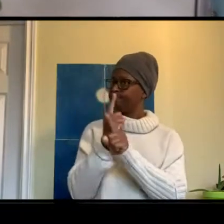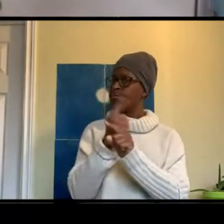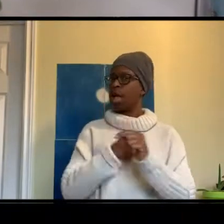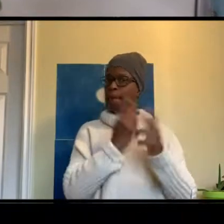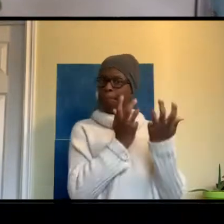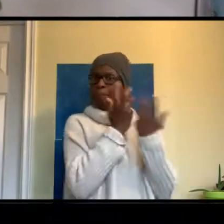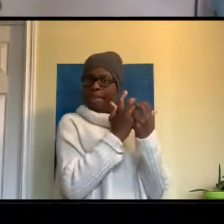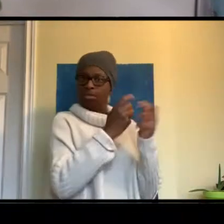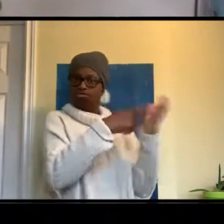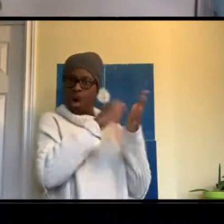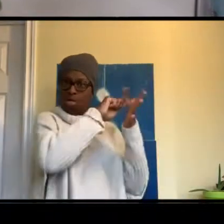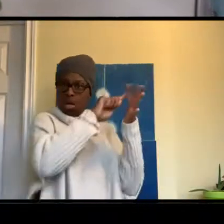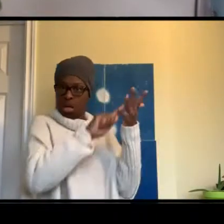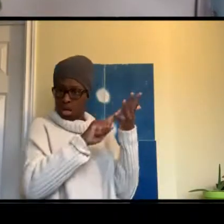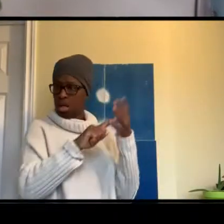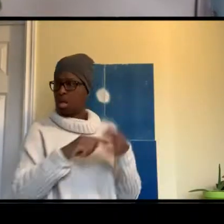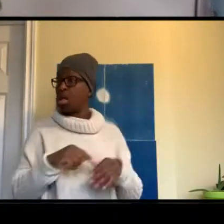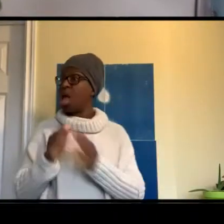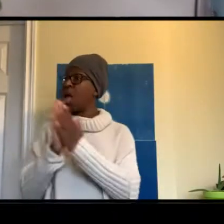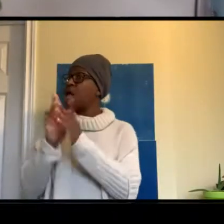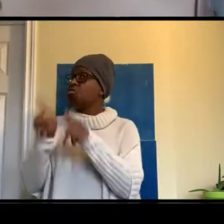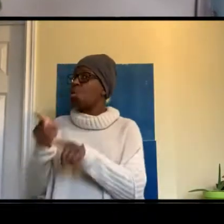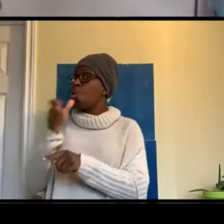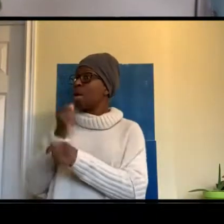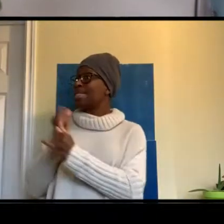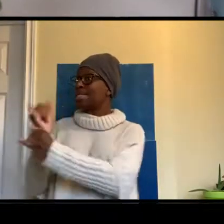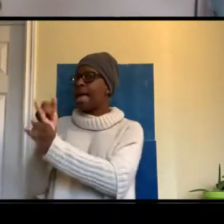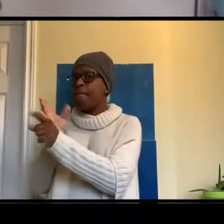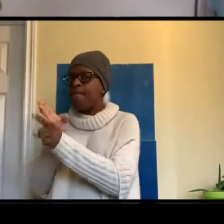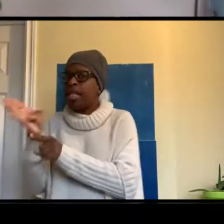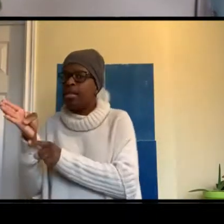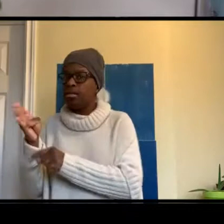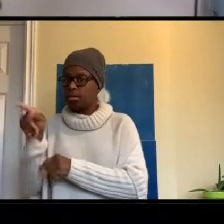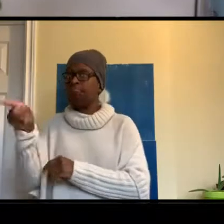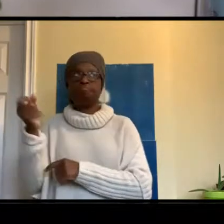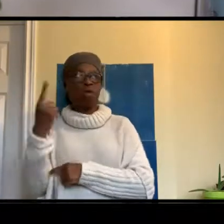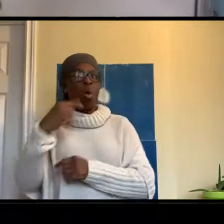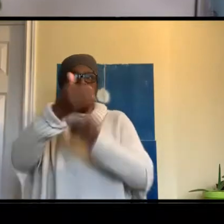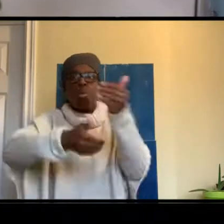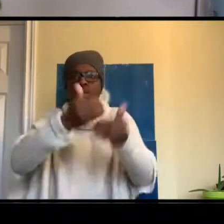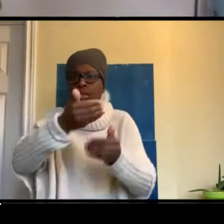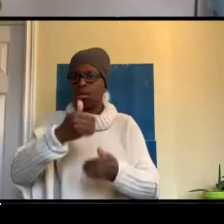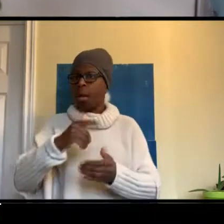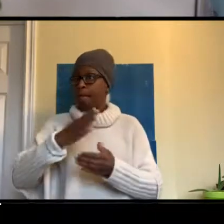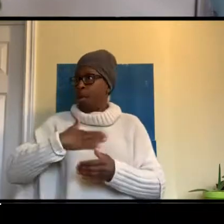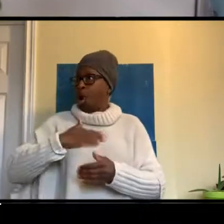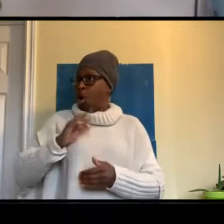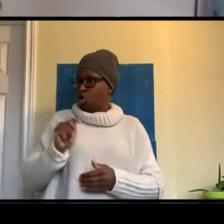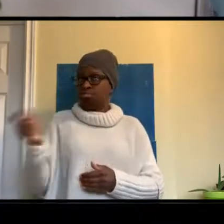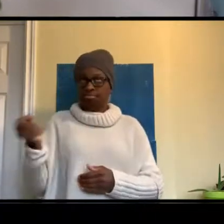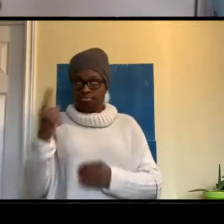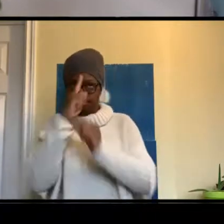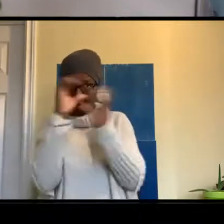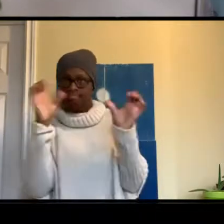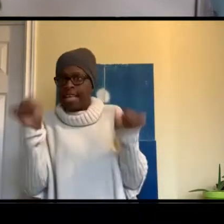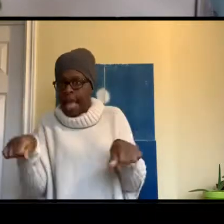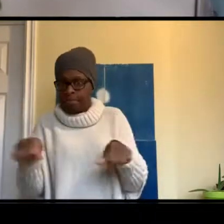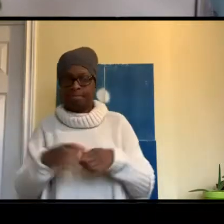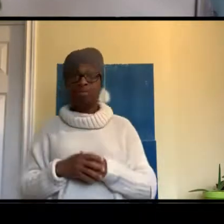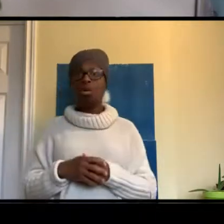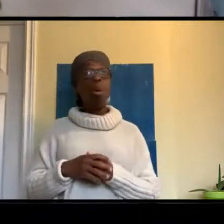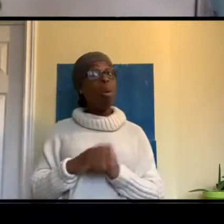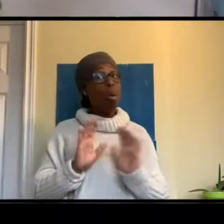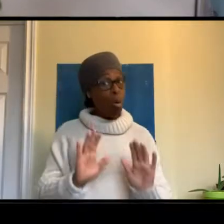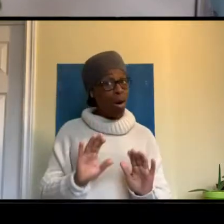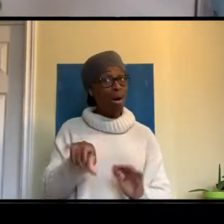does not understand your art or the art community, doesn't understand your project,